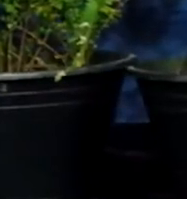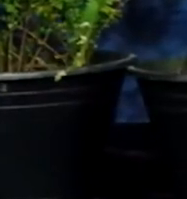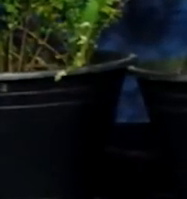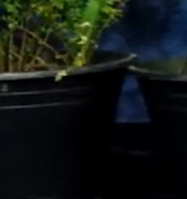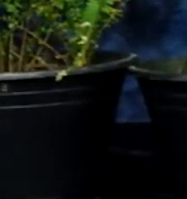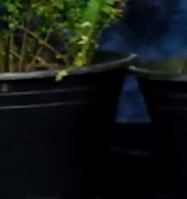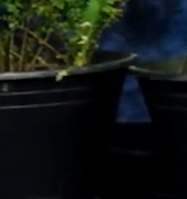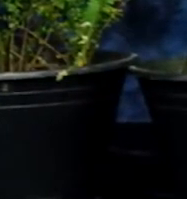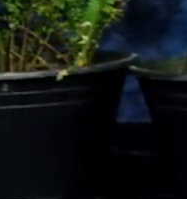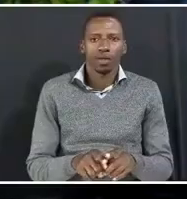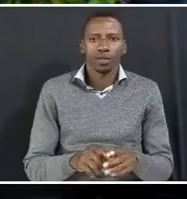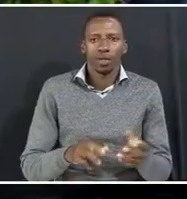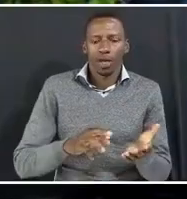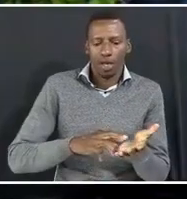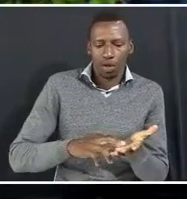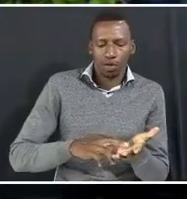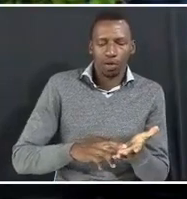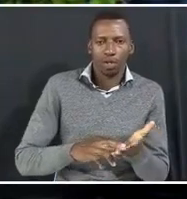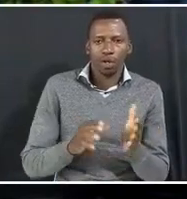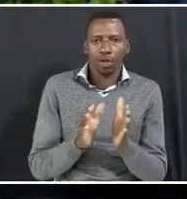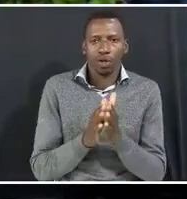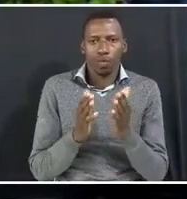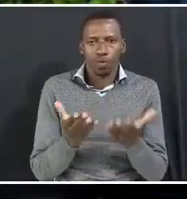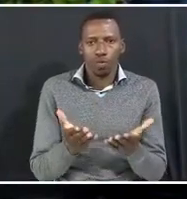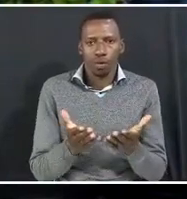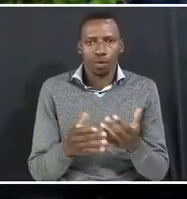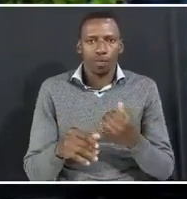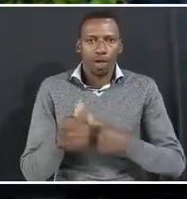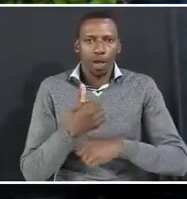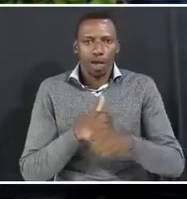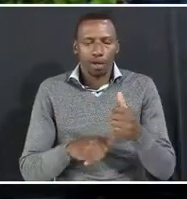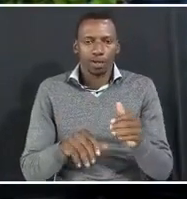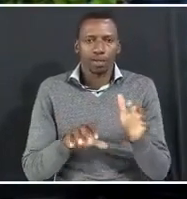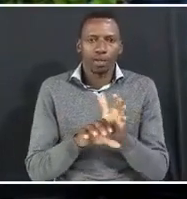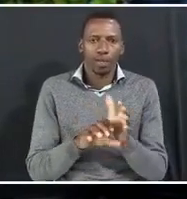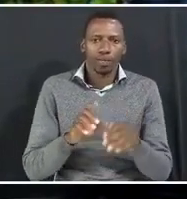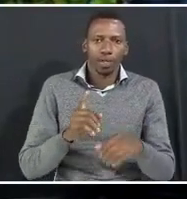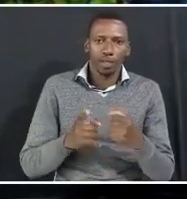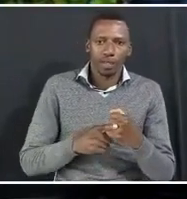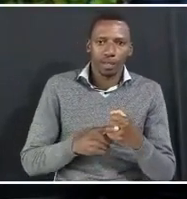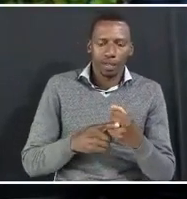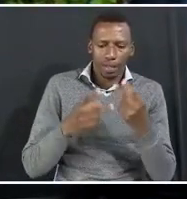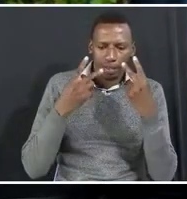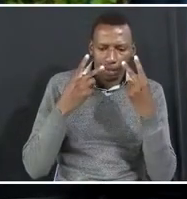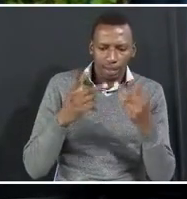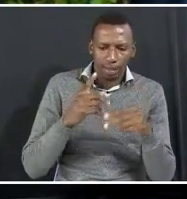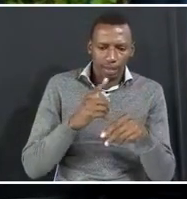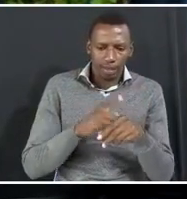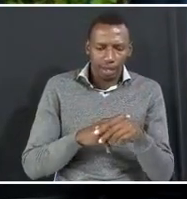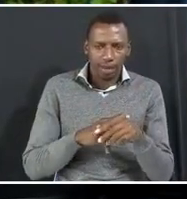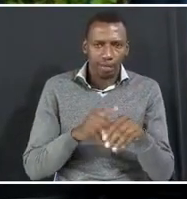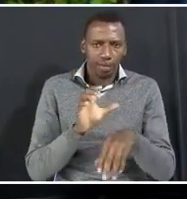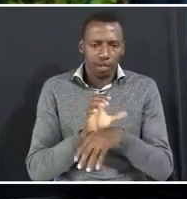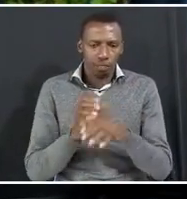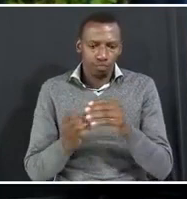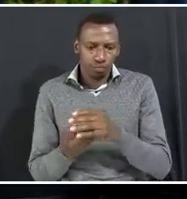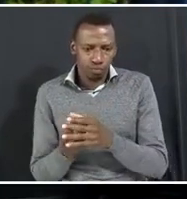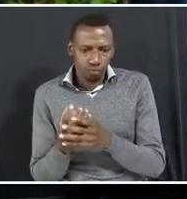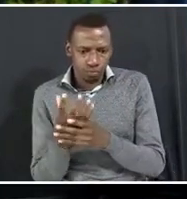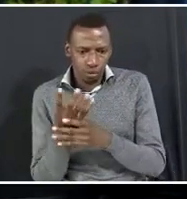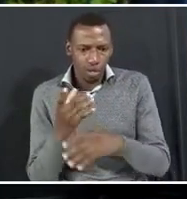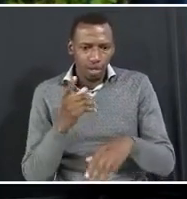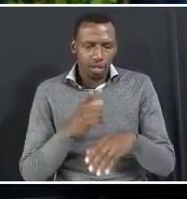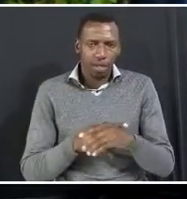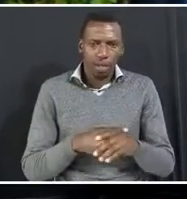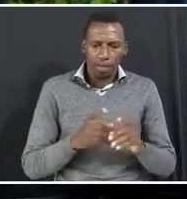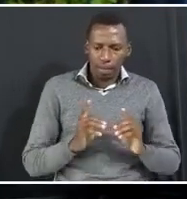as the church was growing, it was realized that as the disciples were ministering, there was